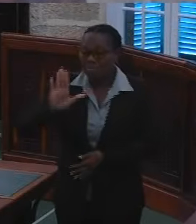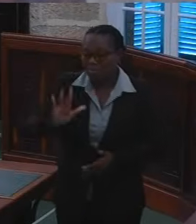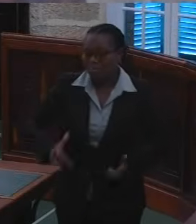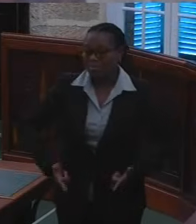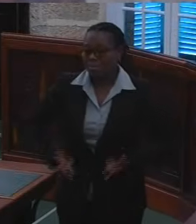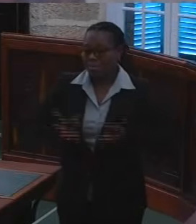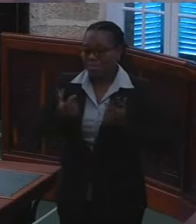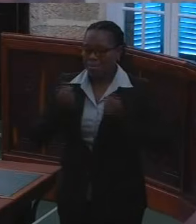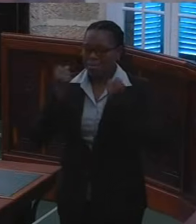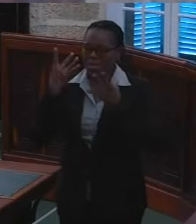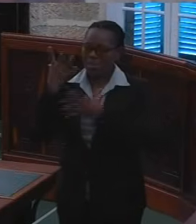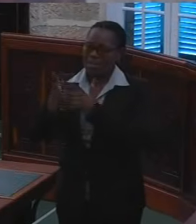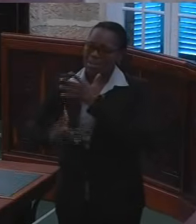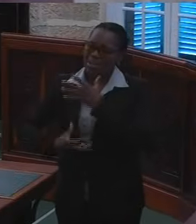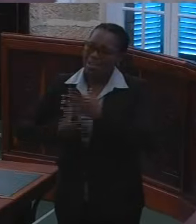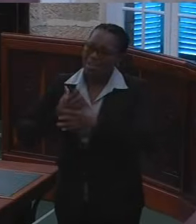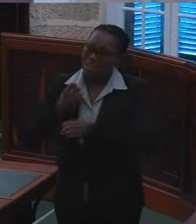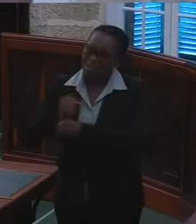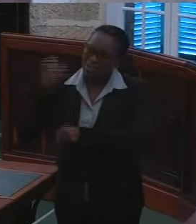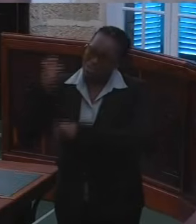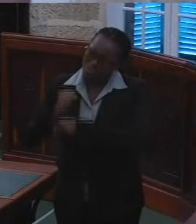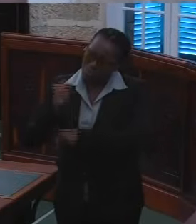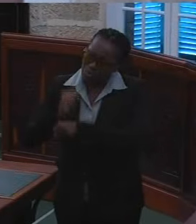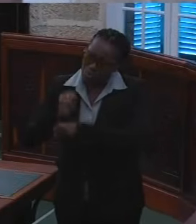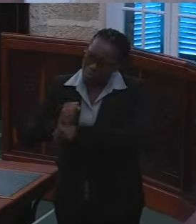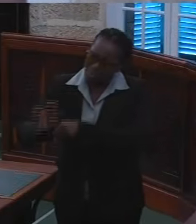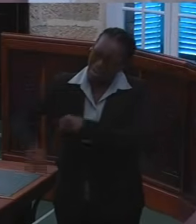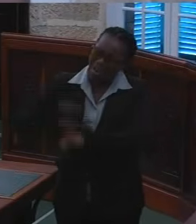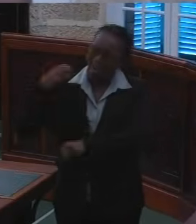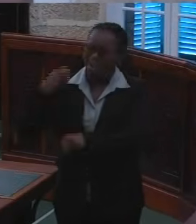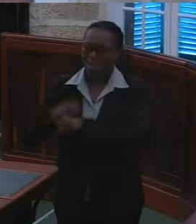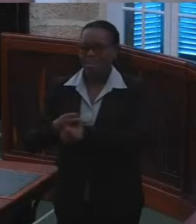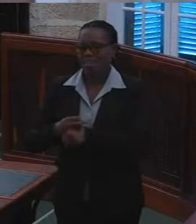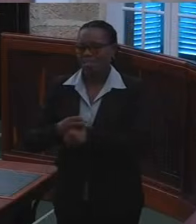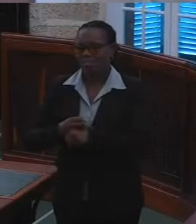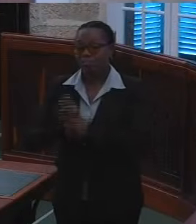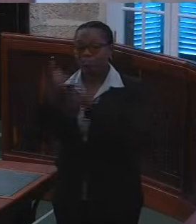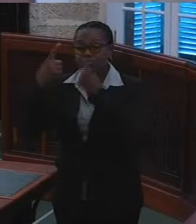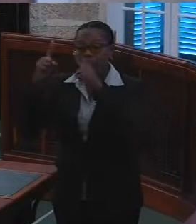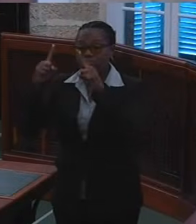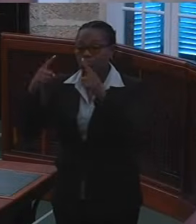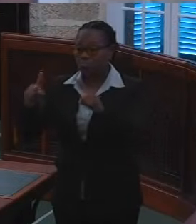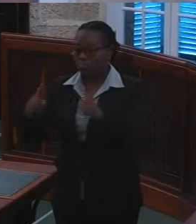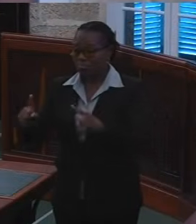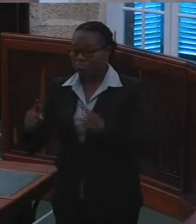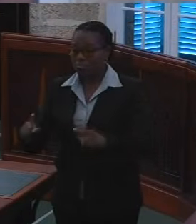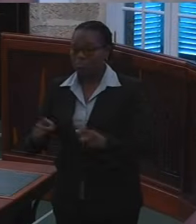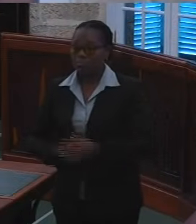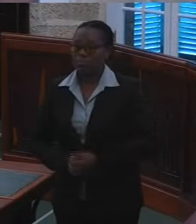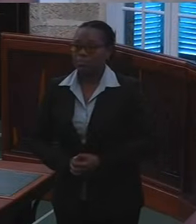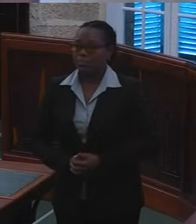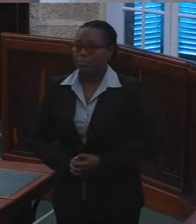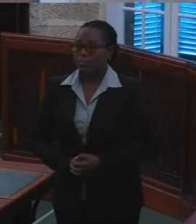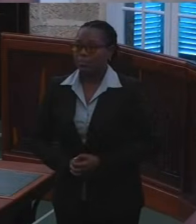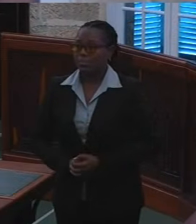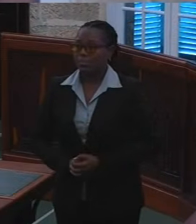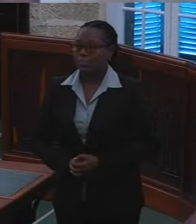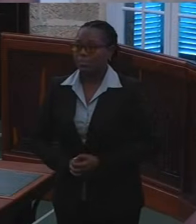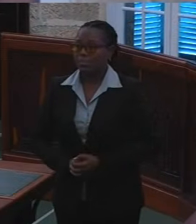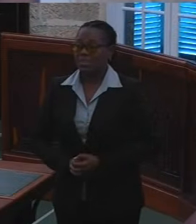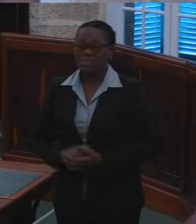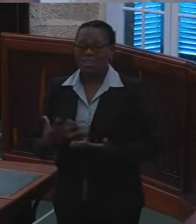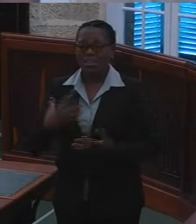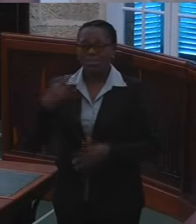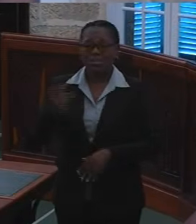through the years, working hard and achieving things. Not going through anybody's window and stealing